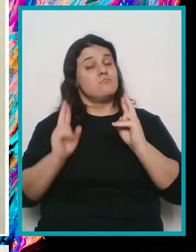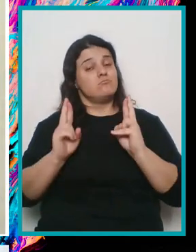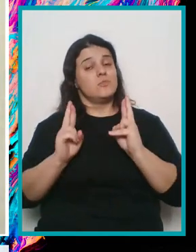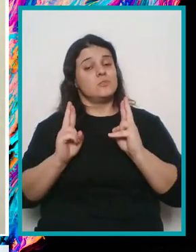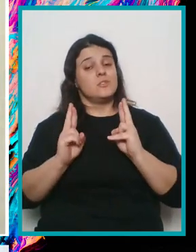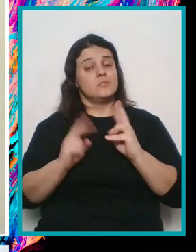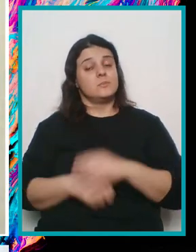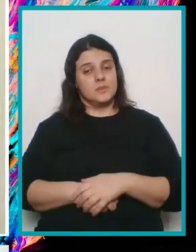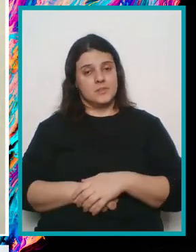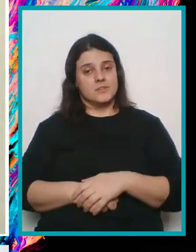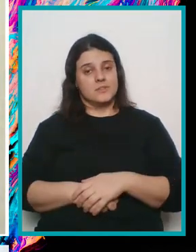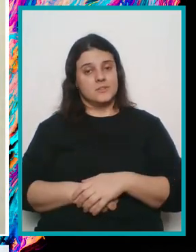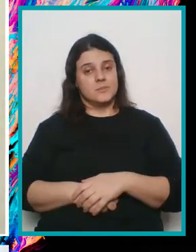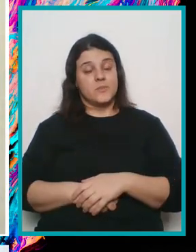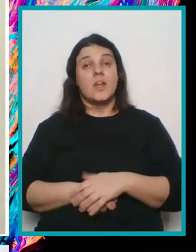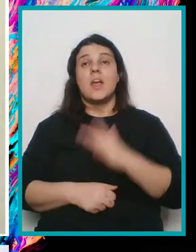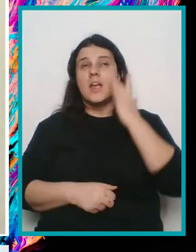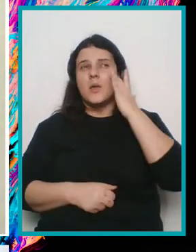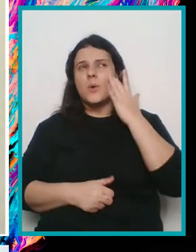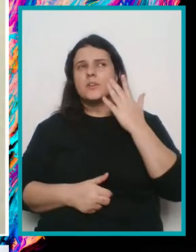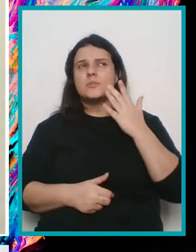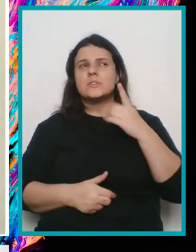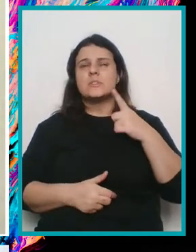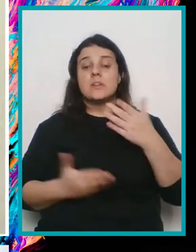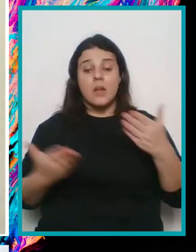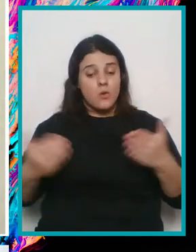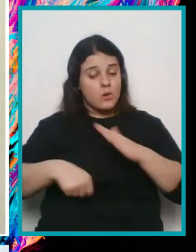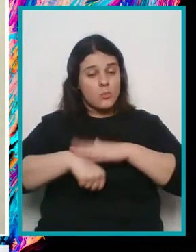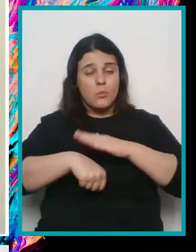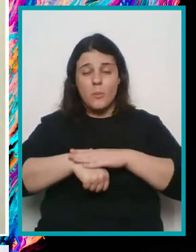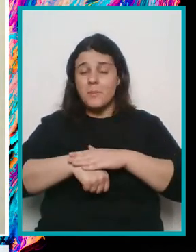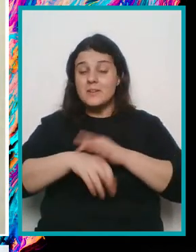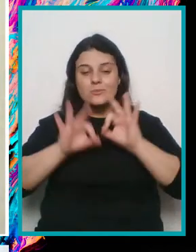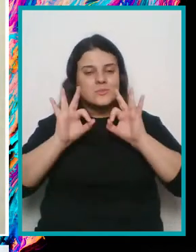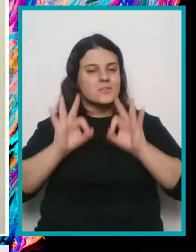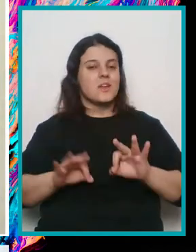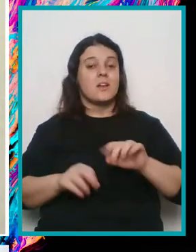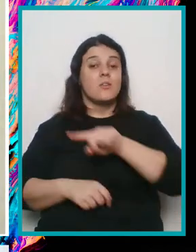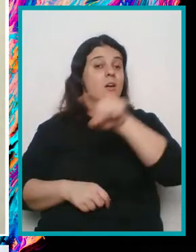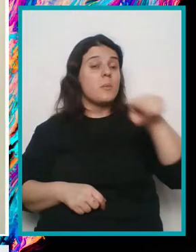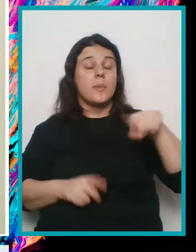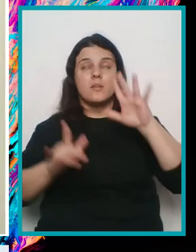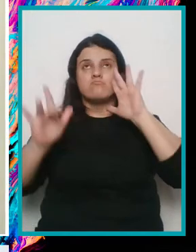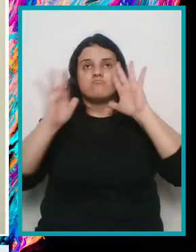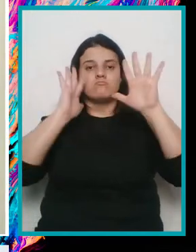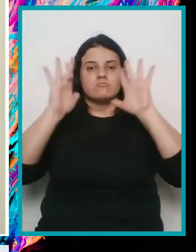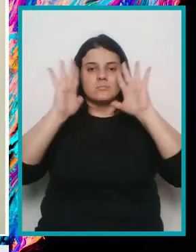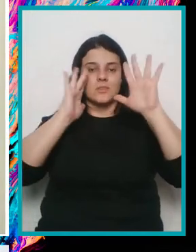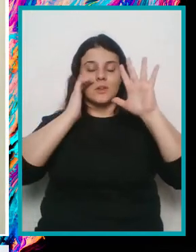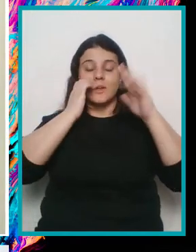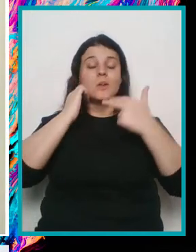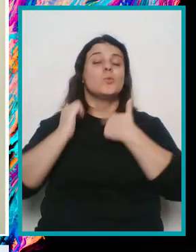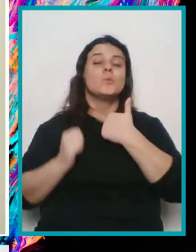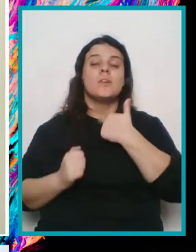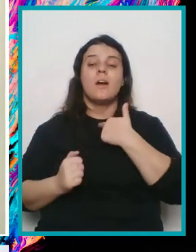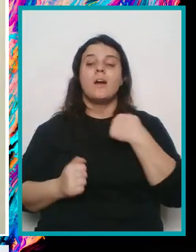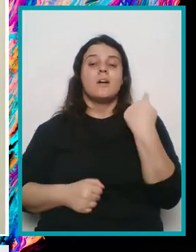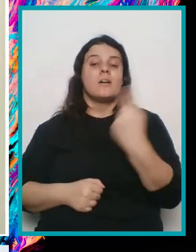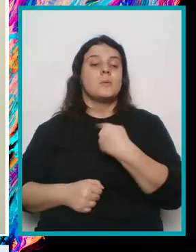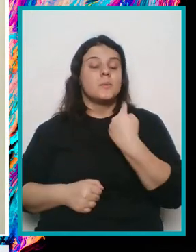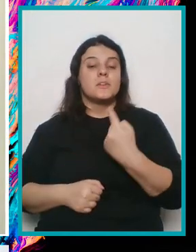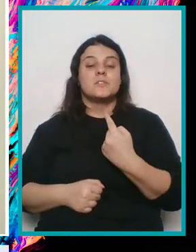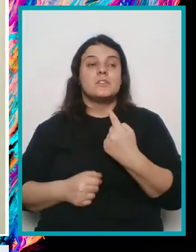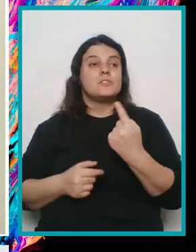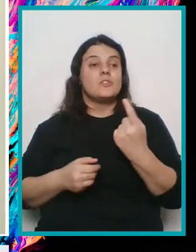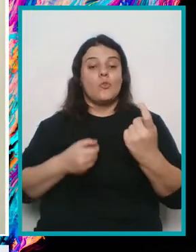back, because if we go back, we'll be going back to the climate crisis. We need to